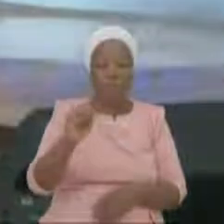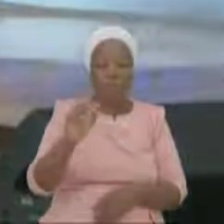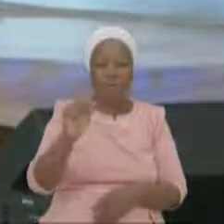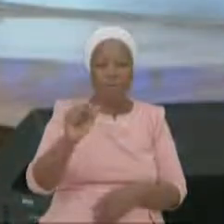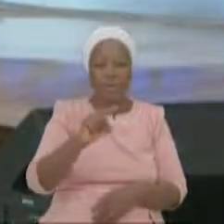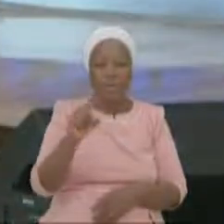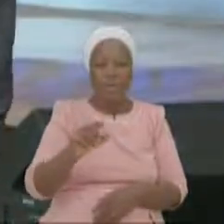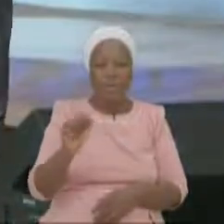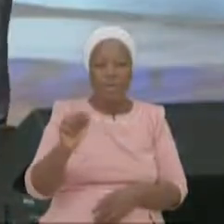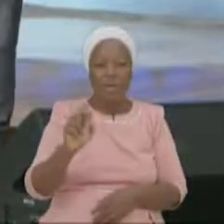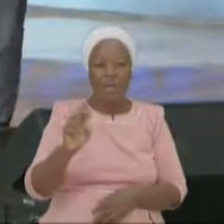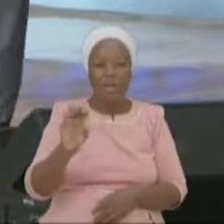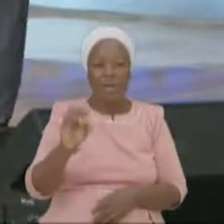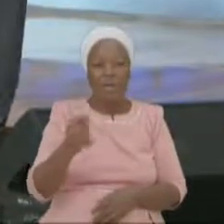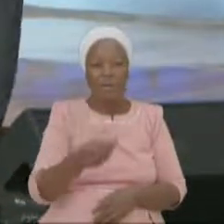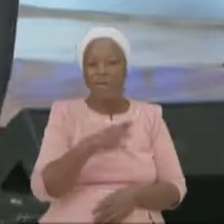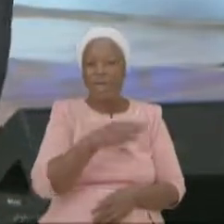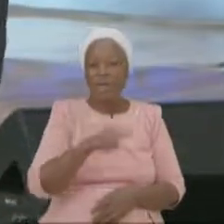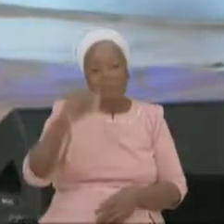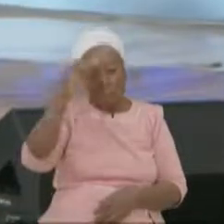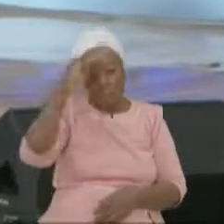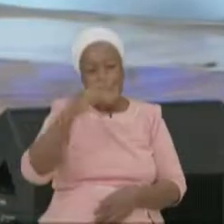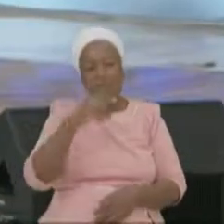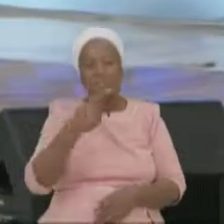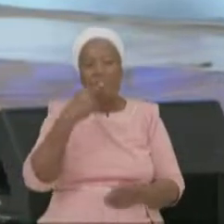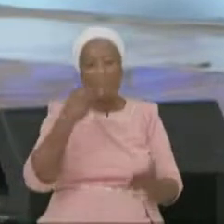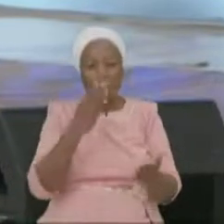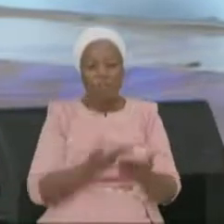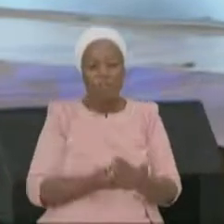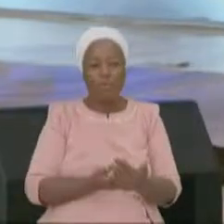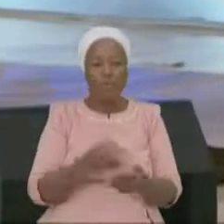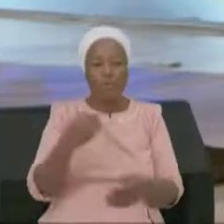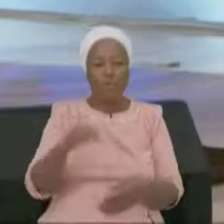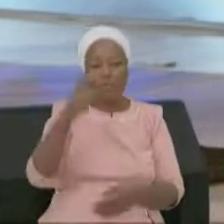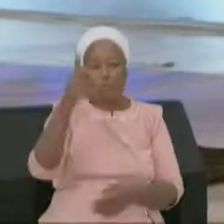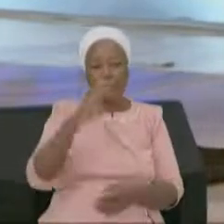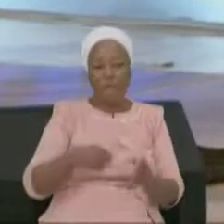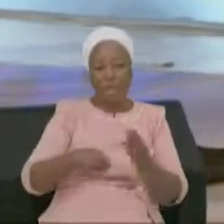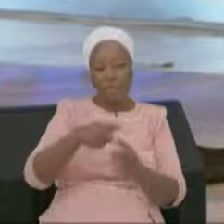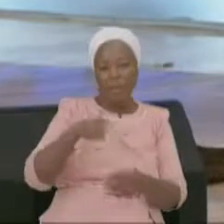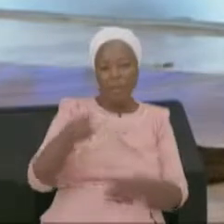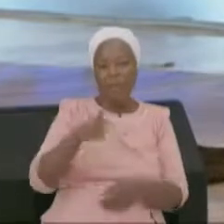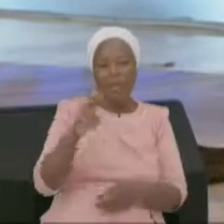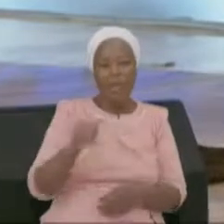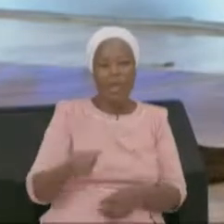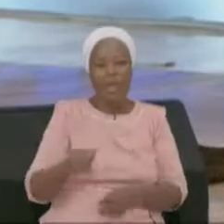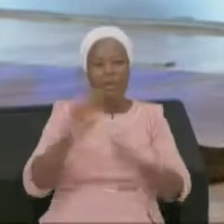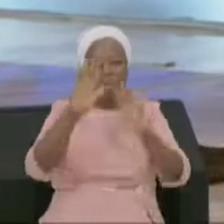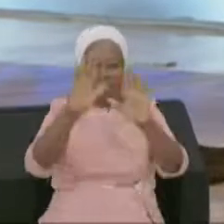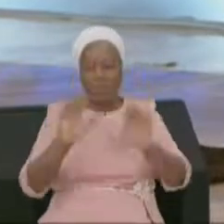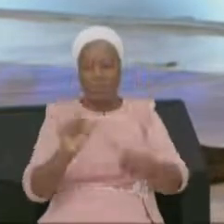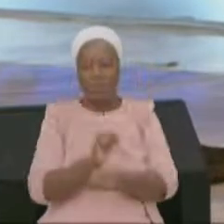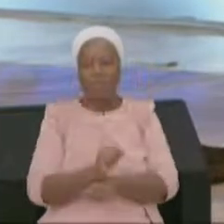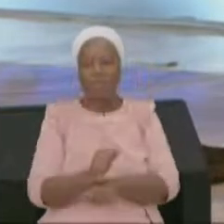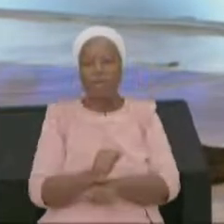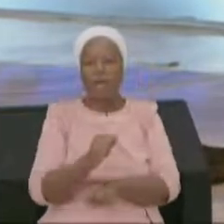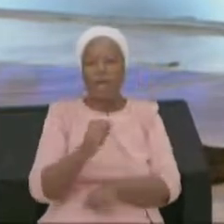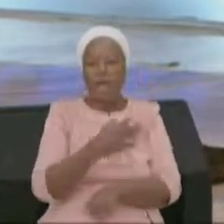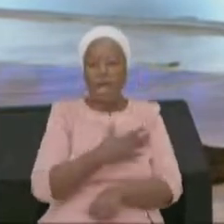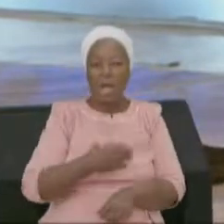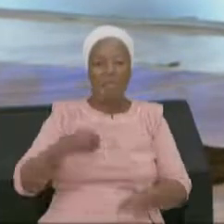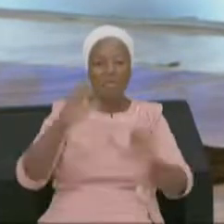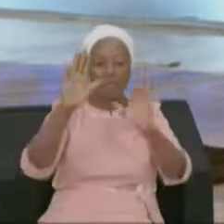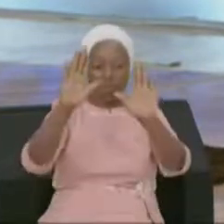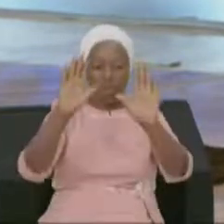man approved of God among you by miracles and wonders